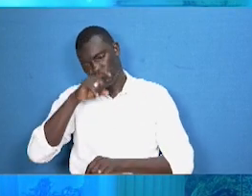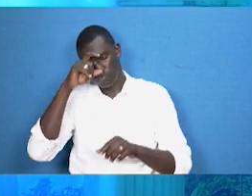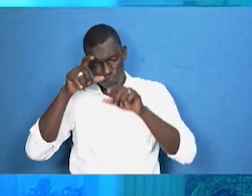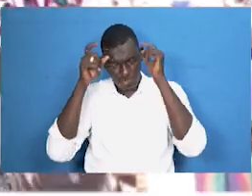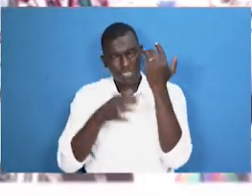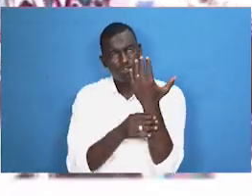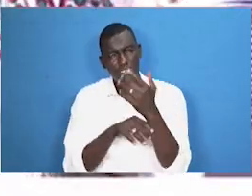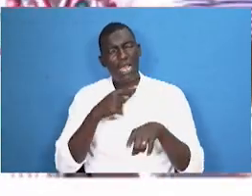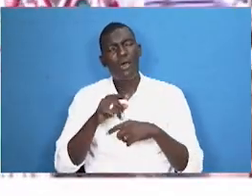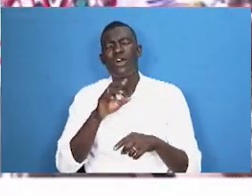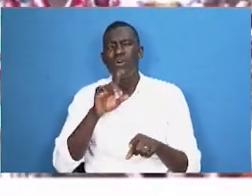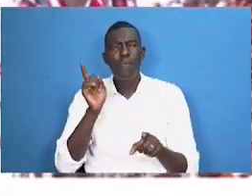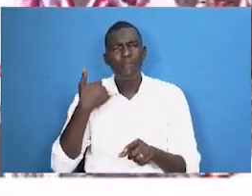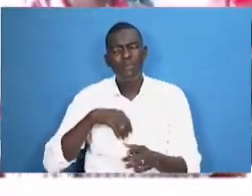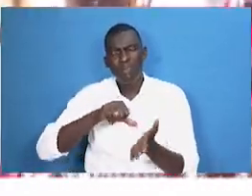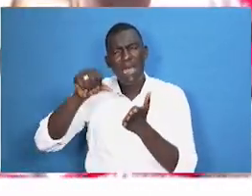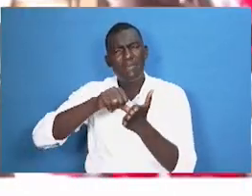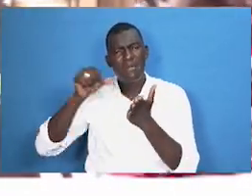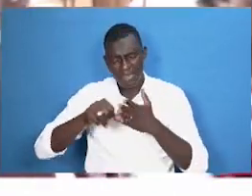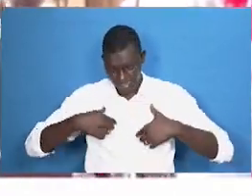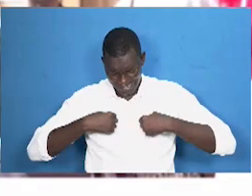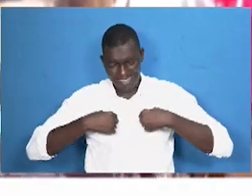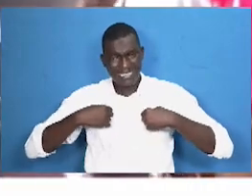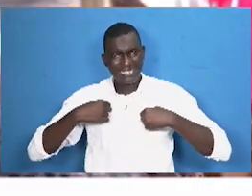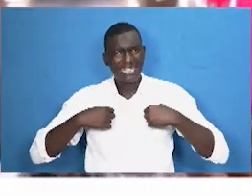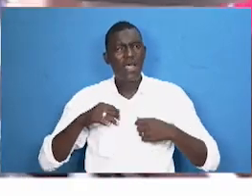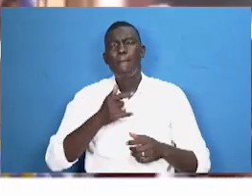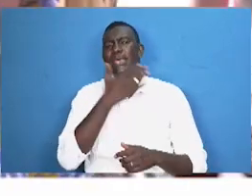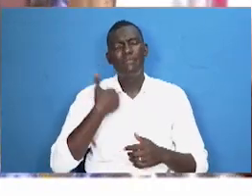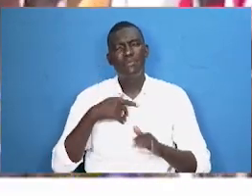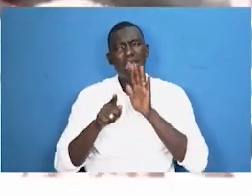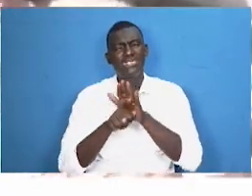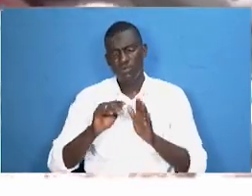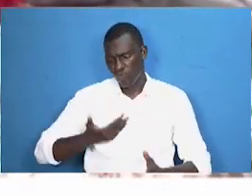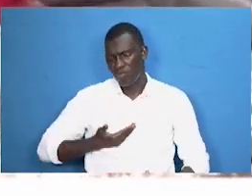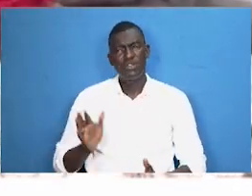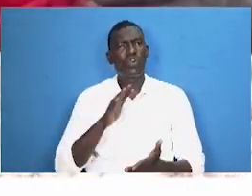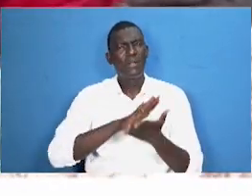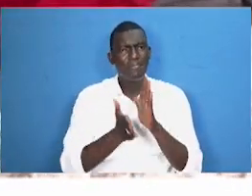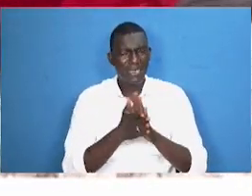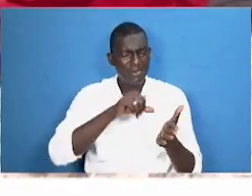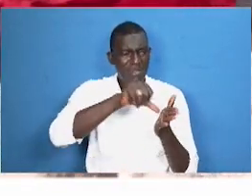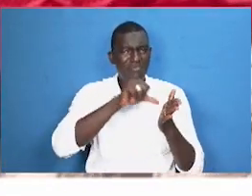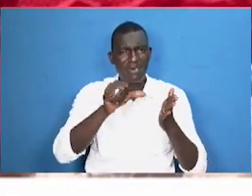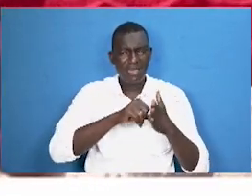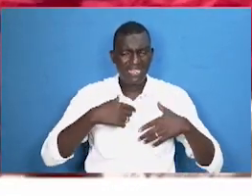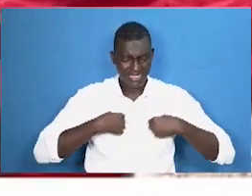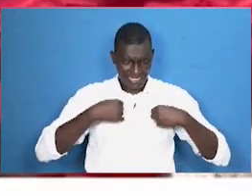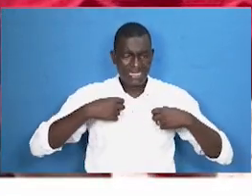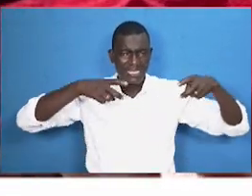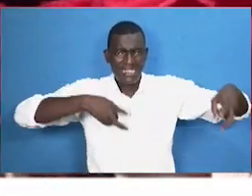found. Many people, especially women, go to the market to buy second-hand underwear. For